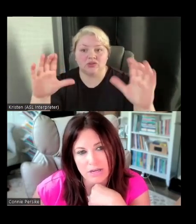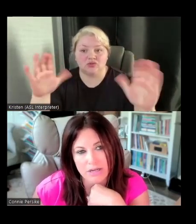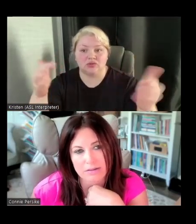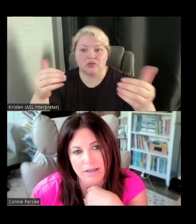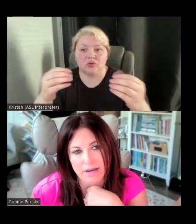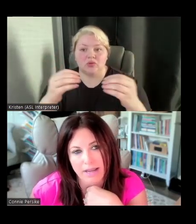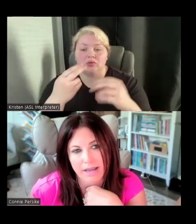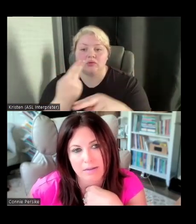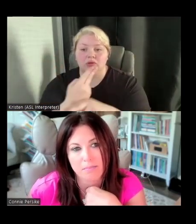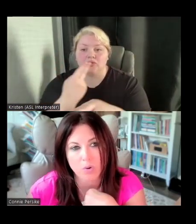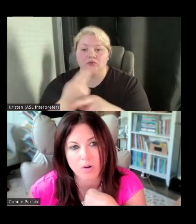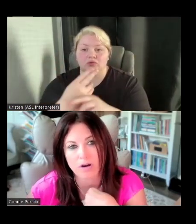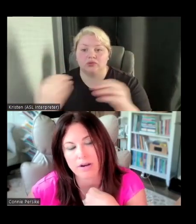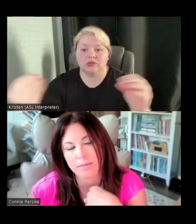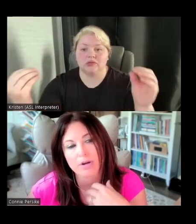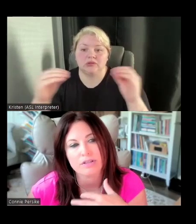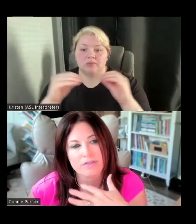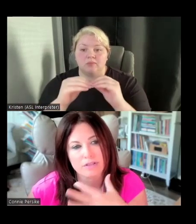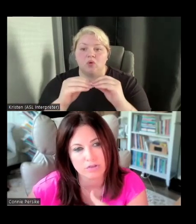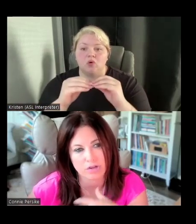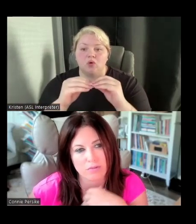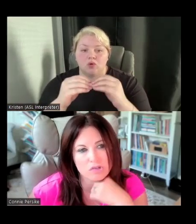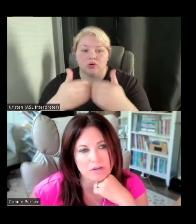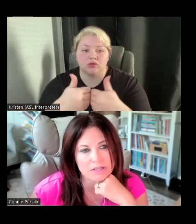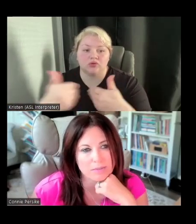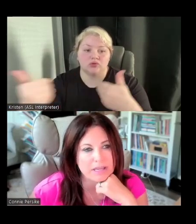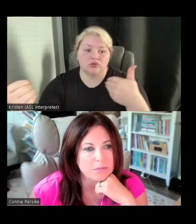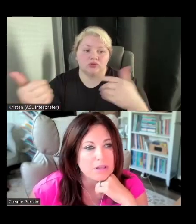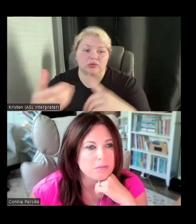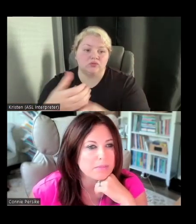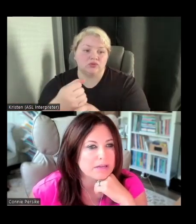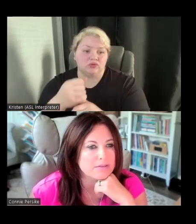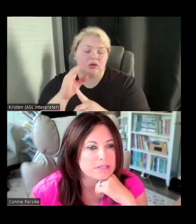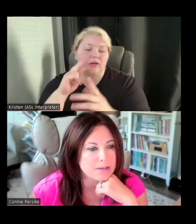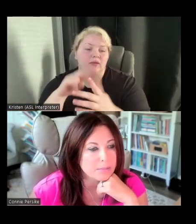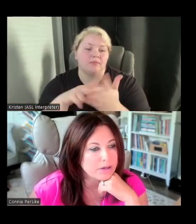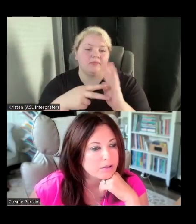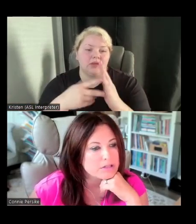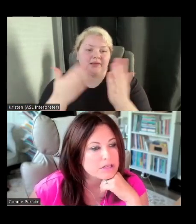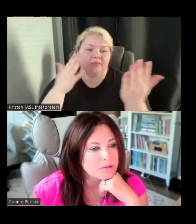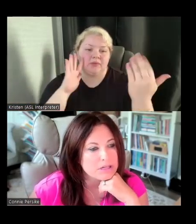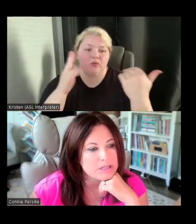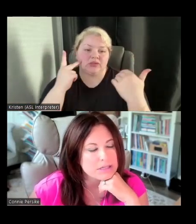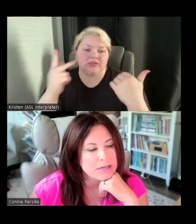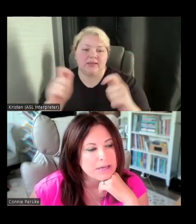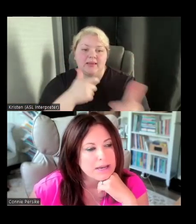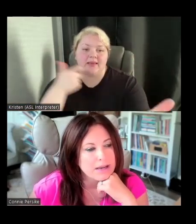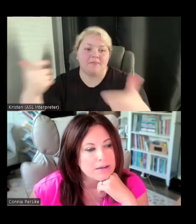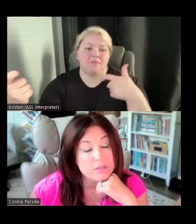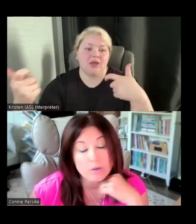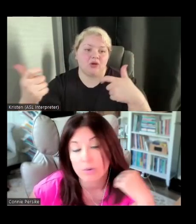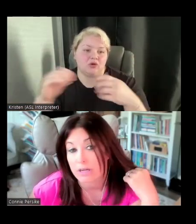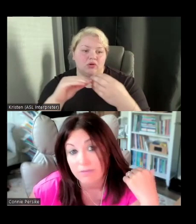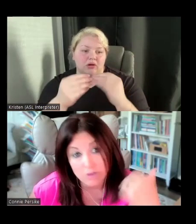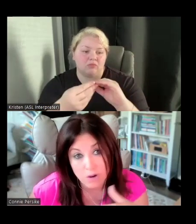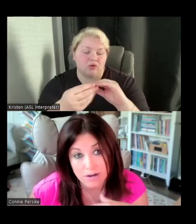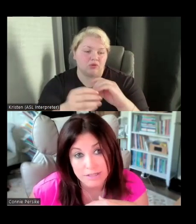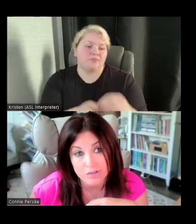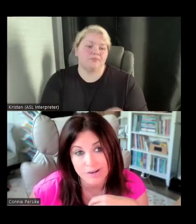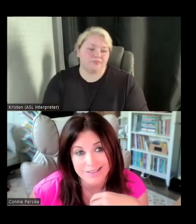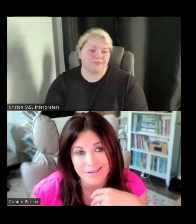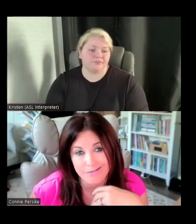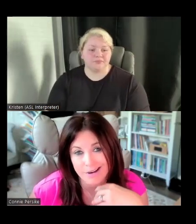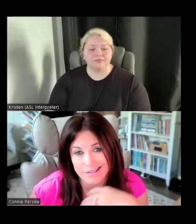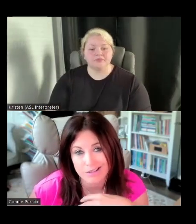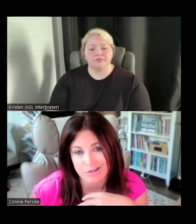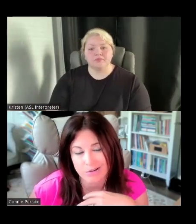district that had more numbers of seclusion and restraint to begin with, we might even see a bigger decrease. So if you are a